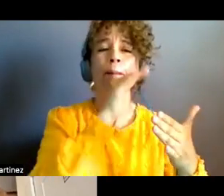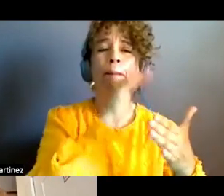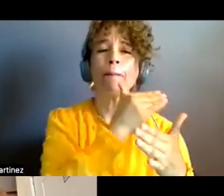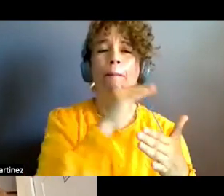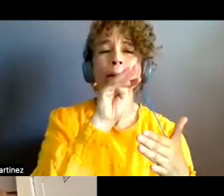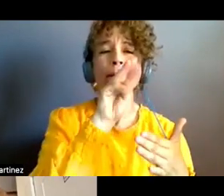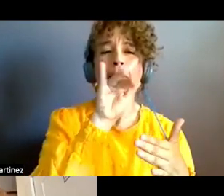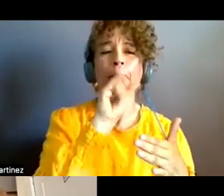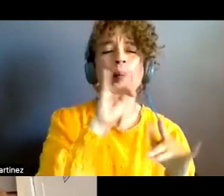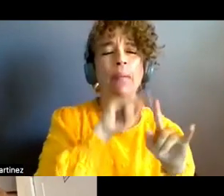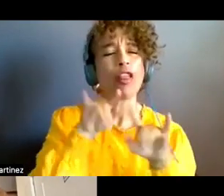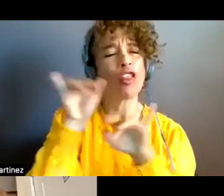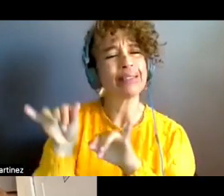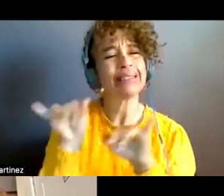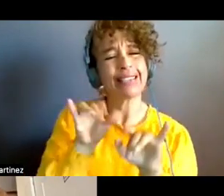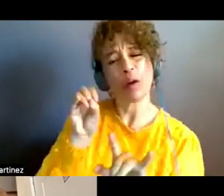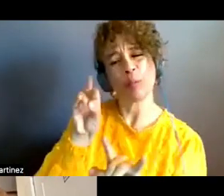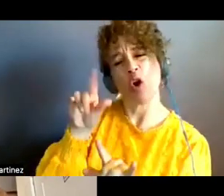About the same.